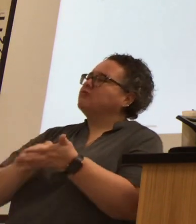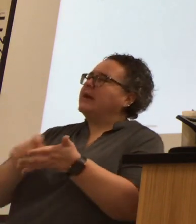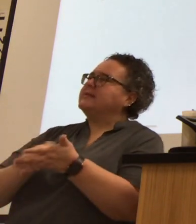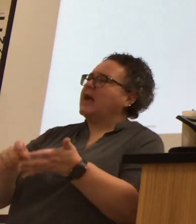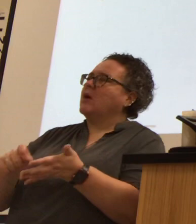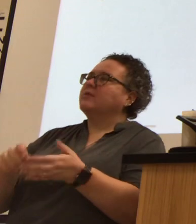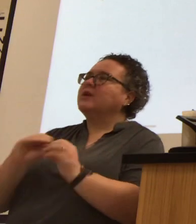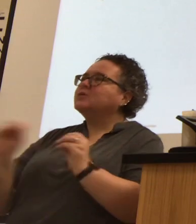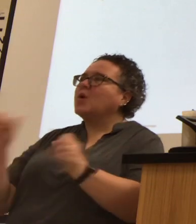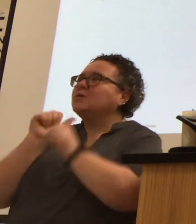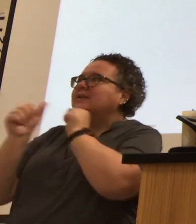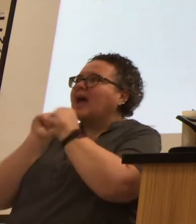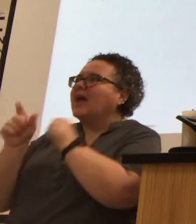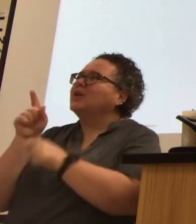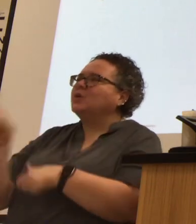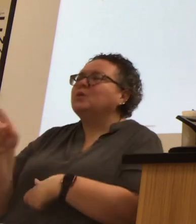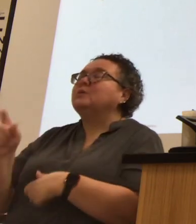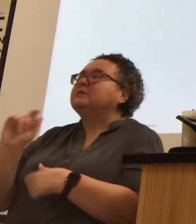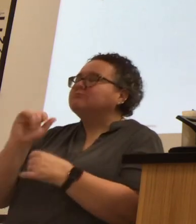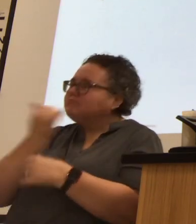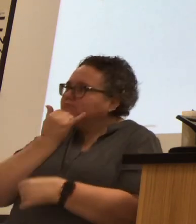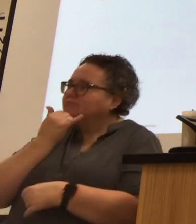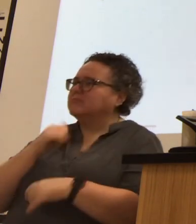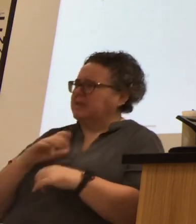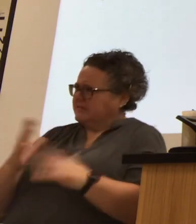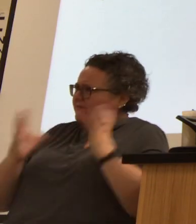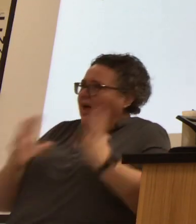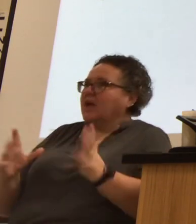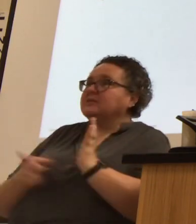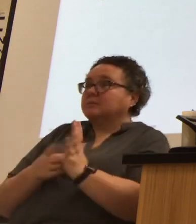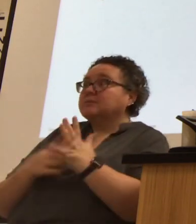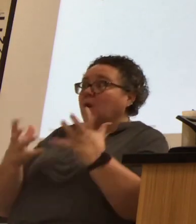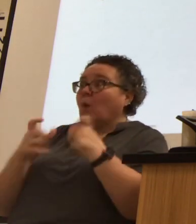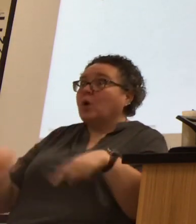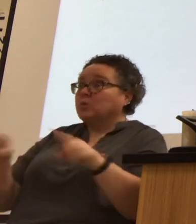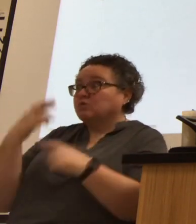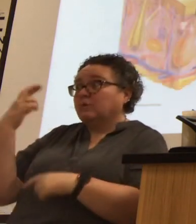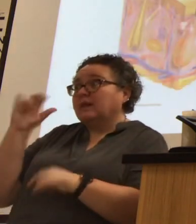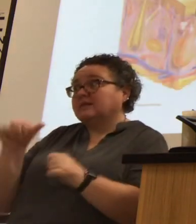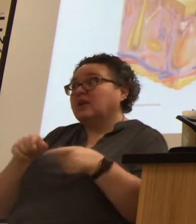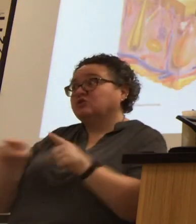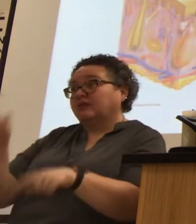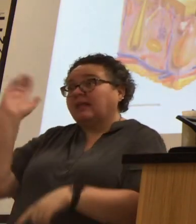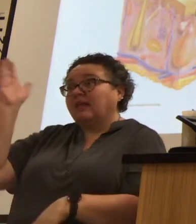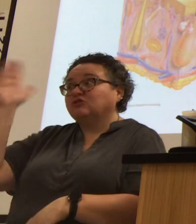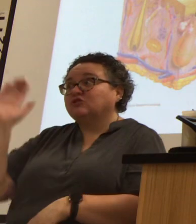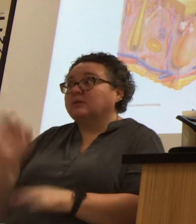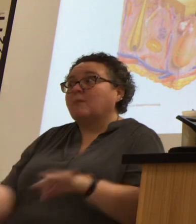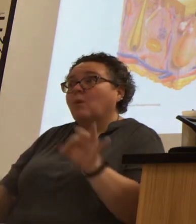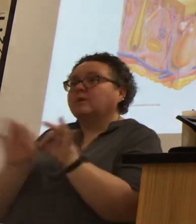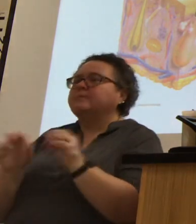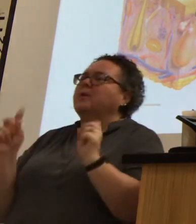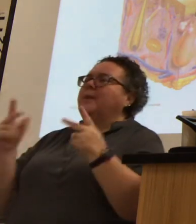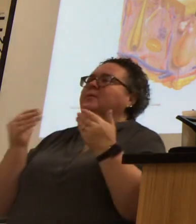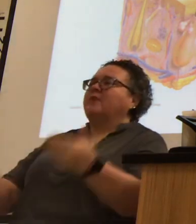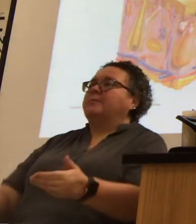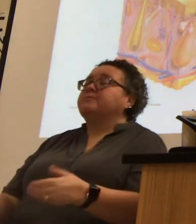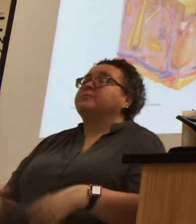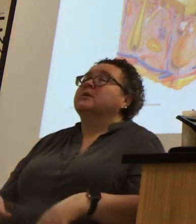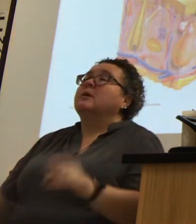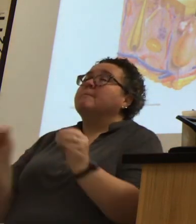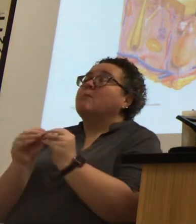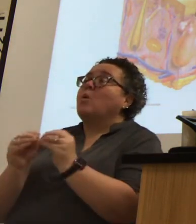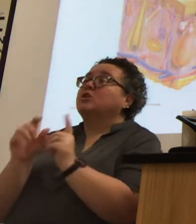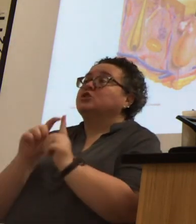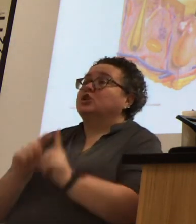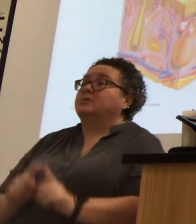so there's no denying you didn't get it. Okay, sometimes I want you to realize that during the lecture. All right, let's move on. More terms of relativity.